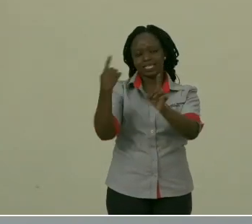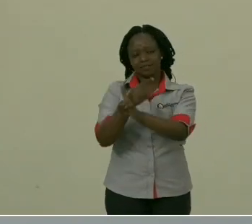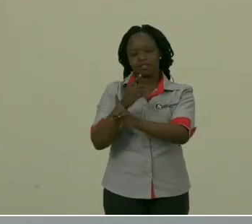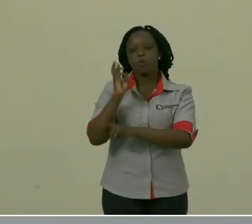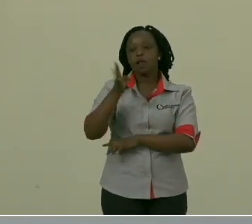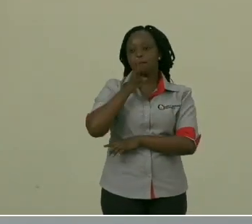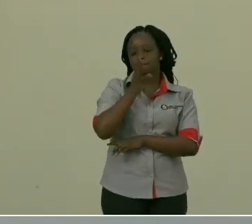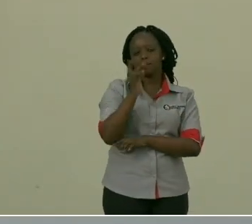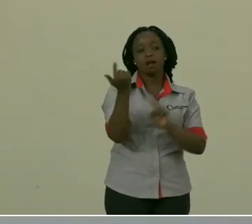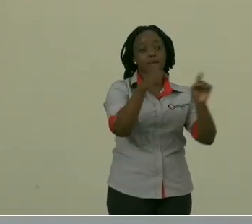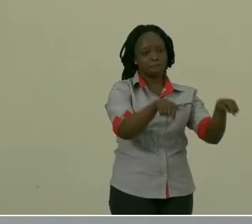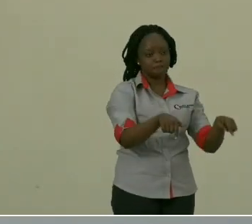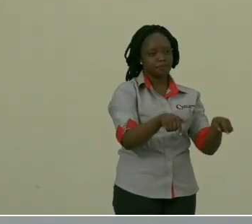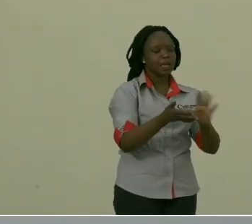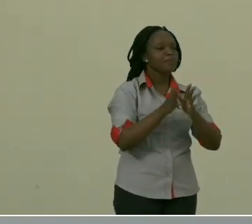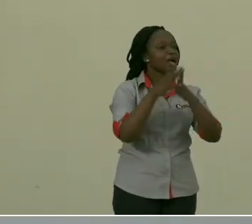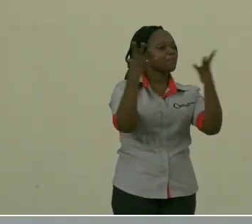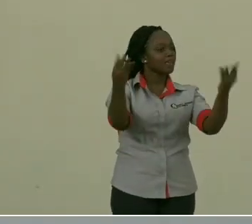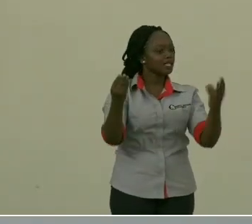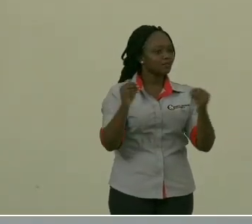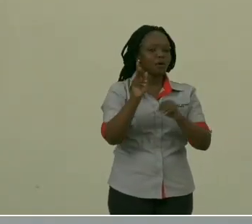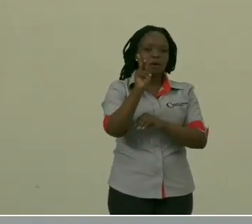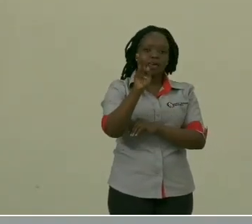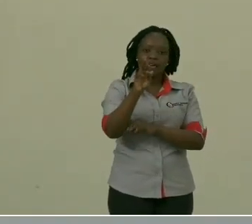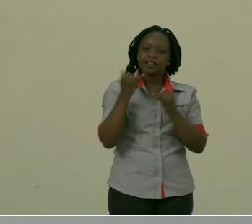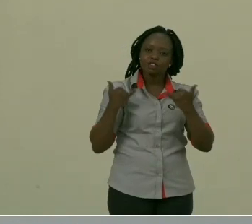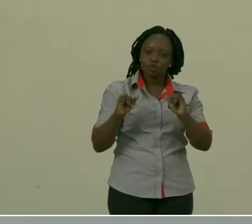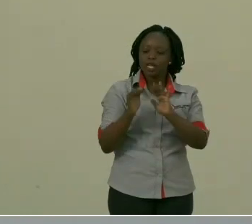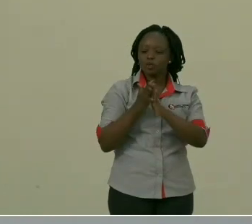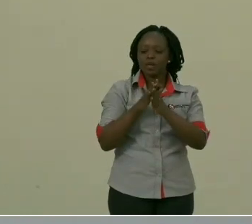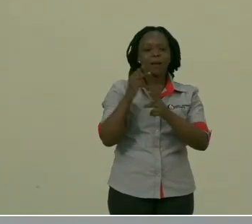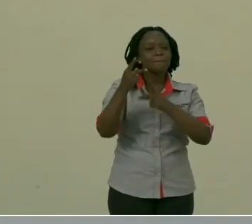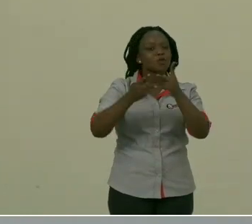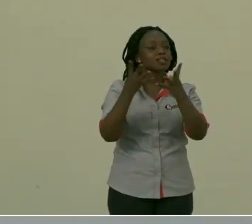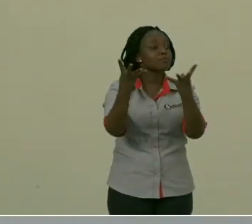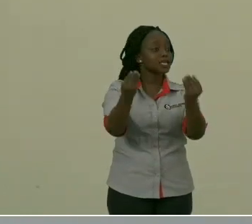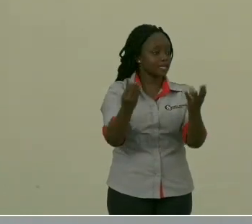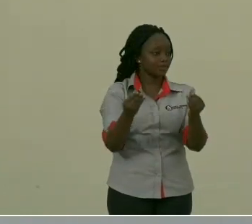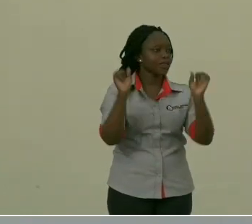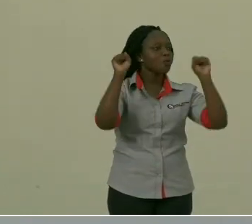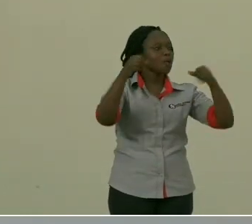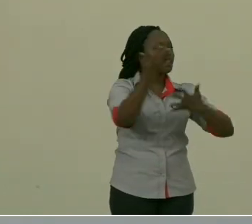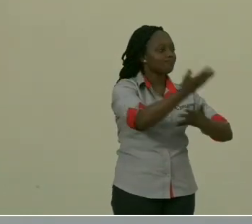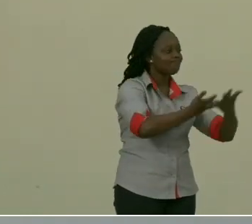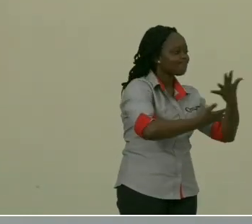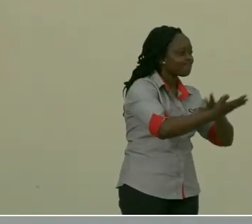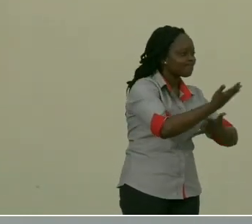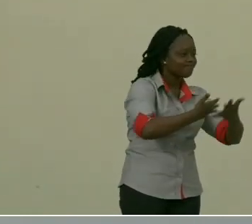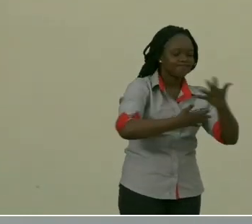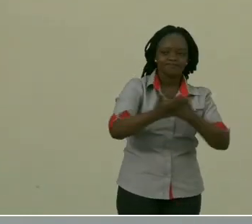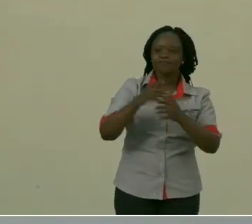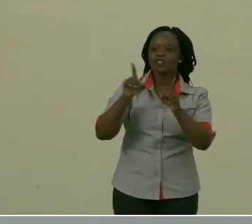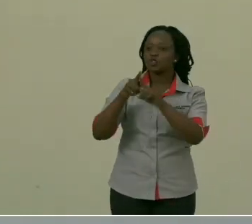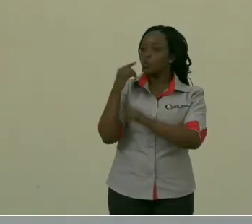things. Being simple, KRA, we are trying to simplify our processes so that we can reach out to